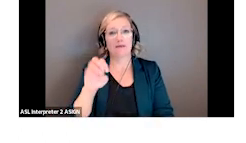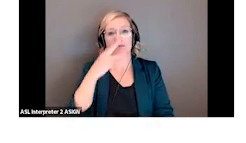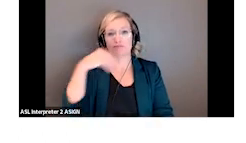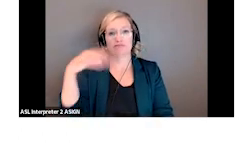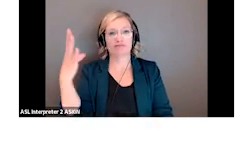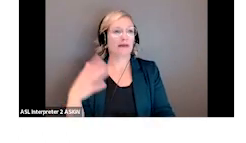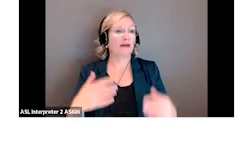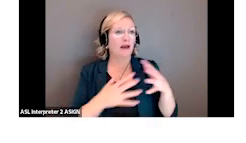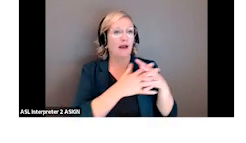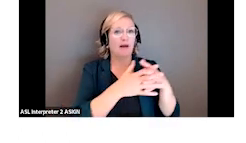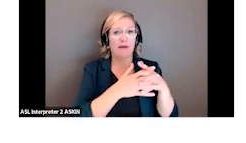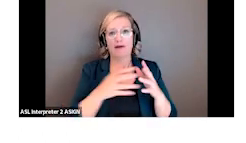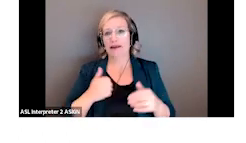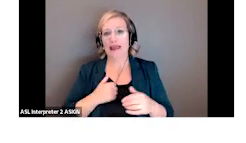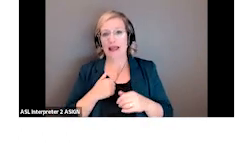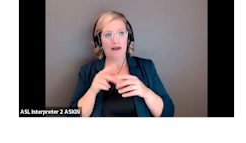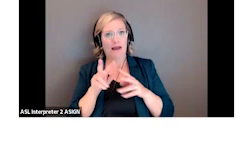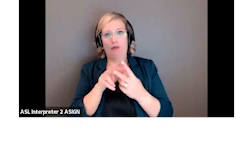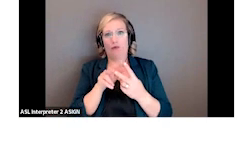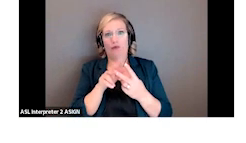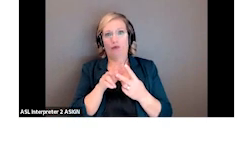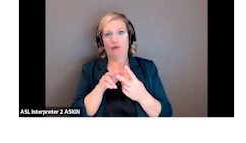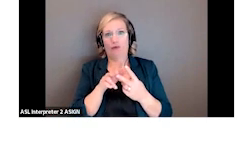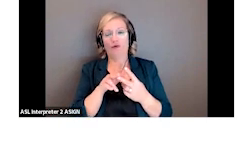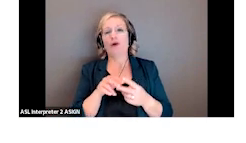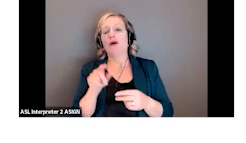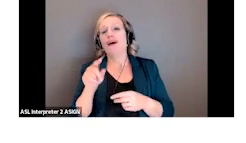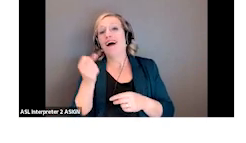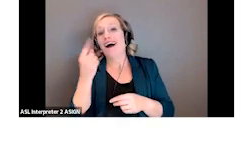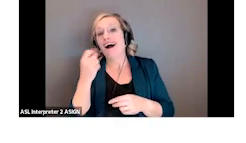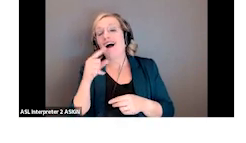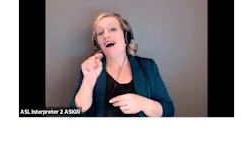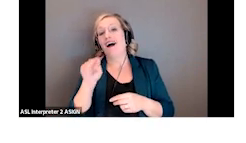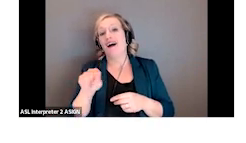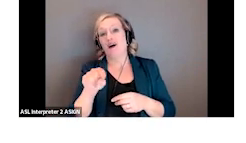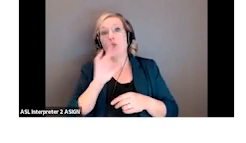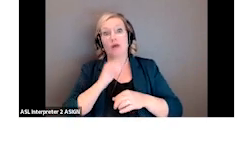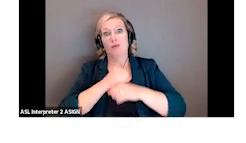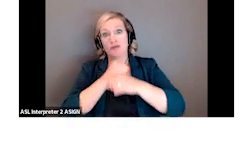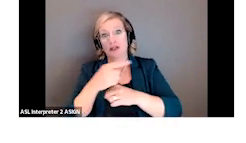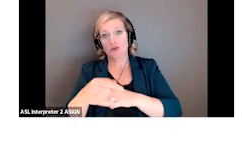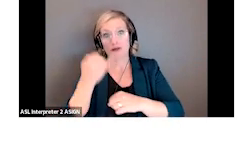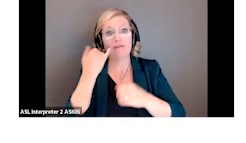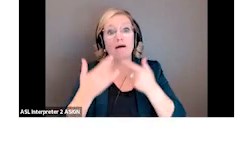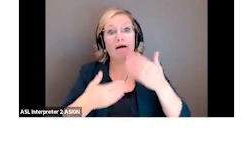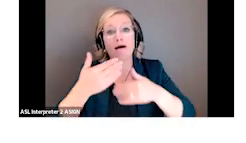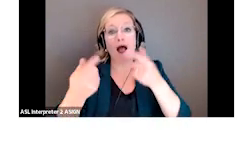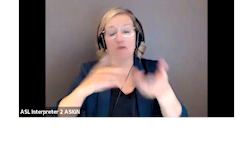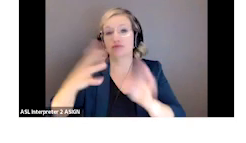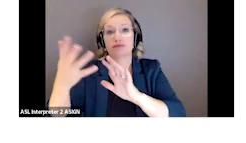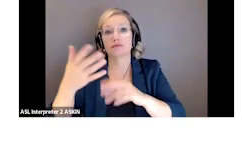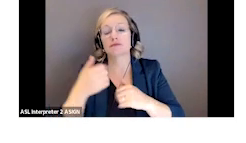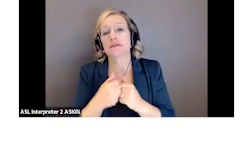want to make sure is that you have, because Amazon's not going to protect you from that anything that happens with your